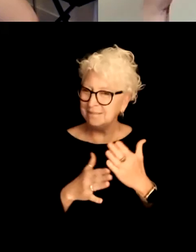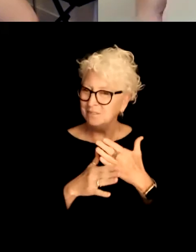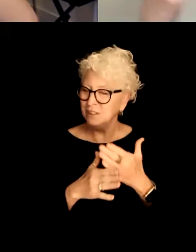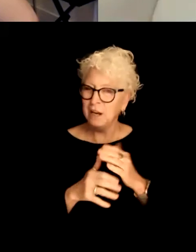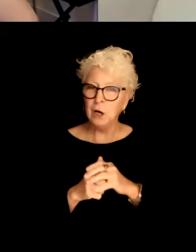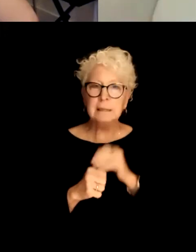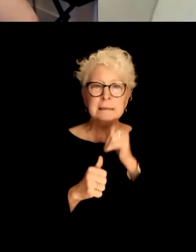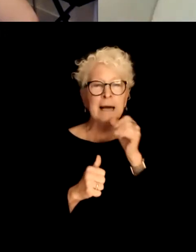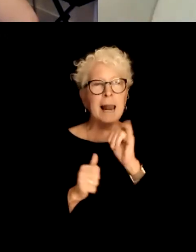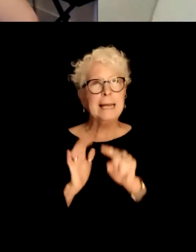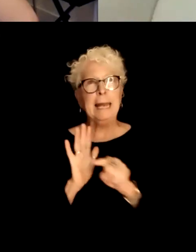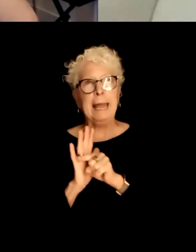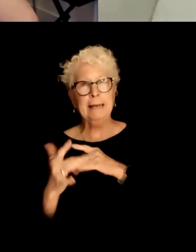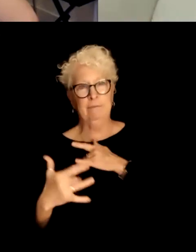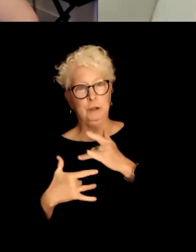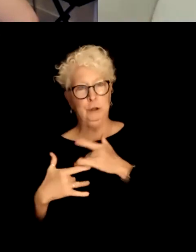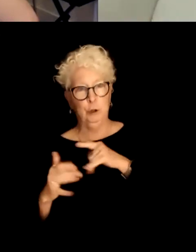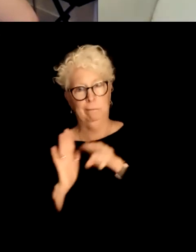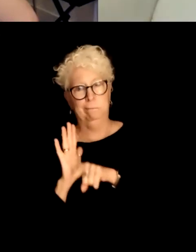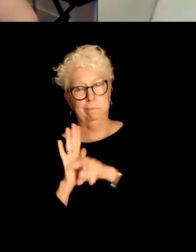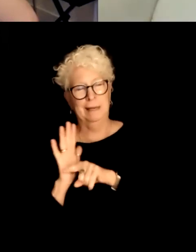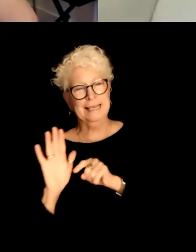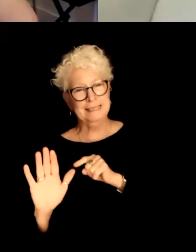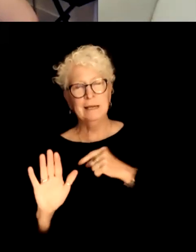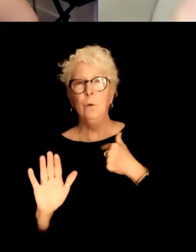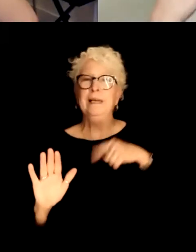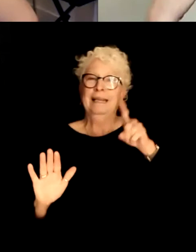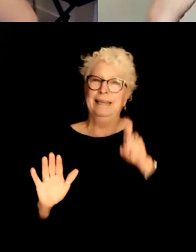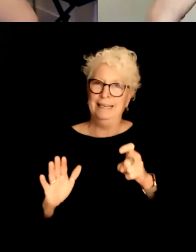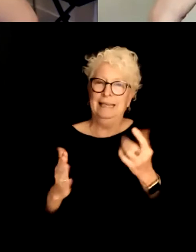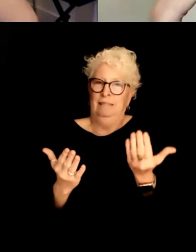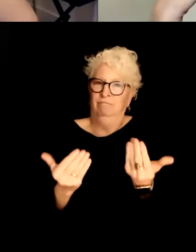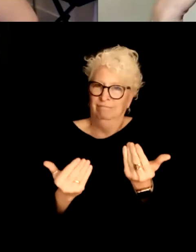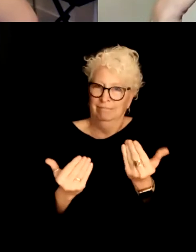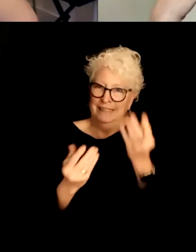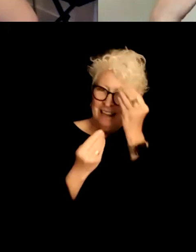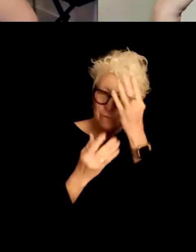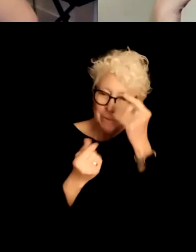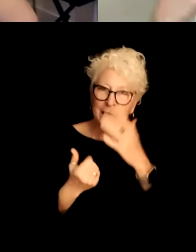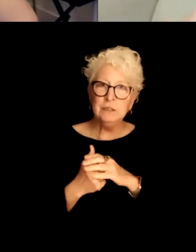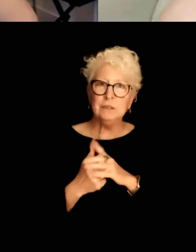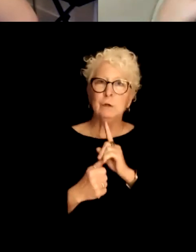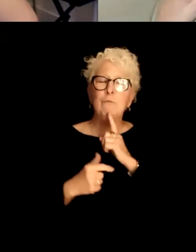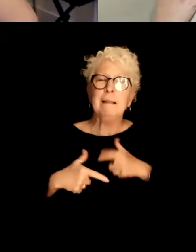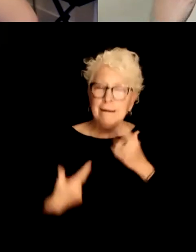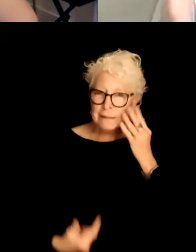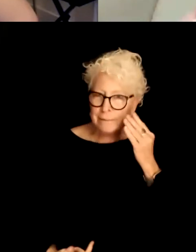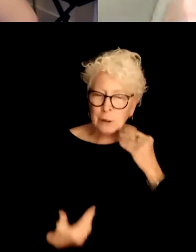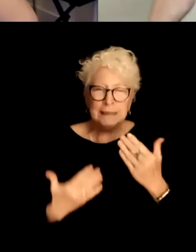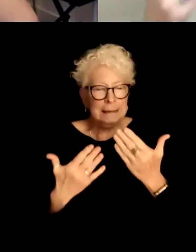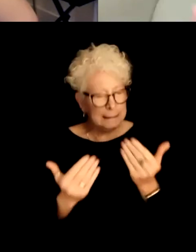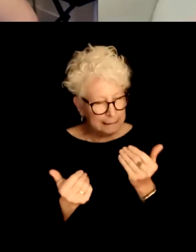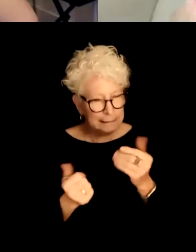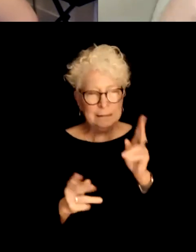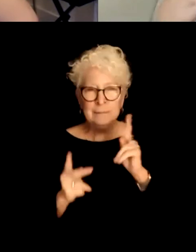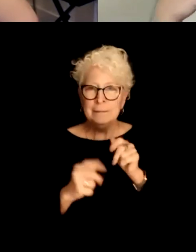also we need it because there are people who've been living with